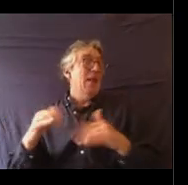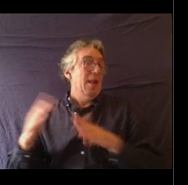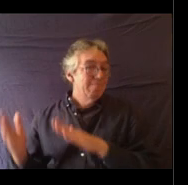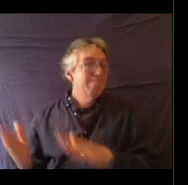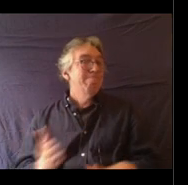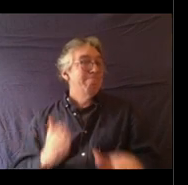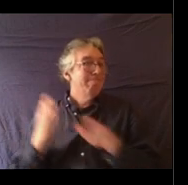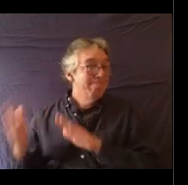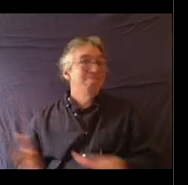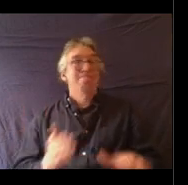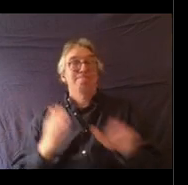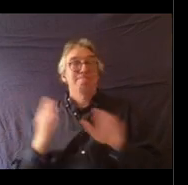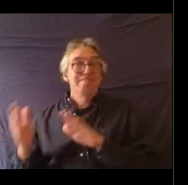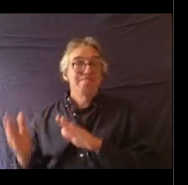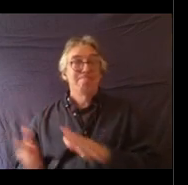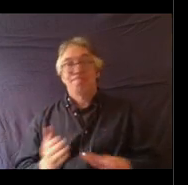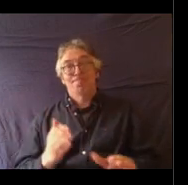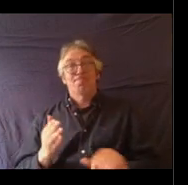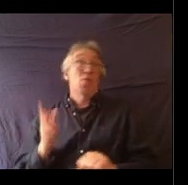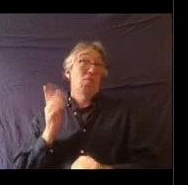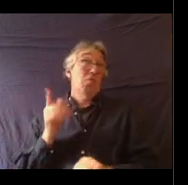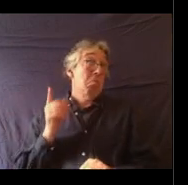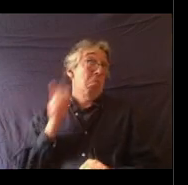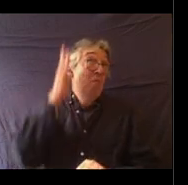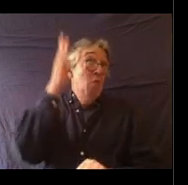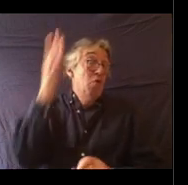this in the future.